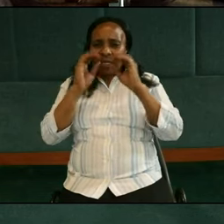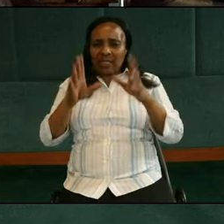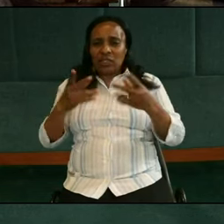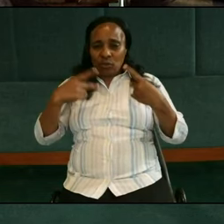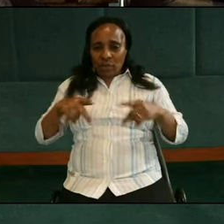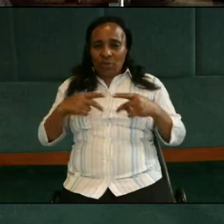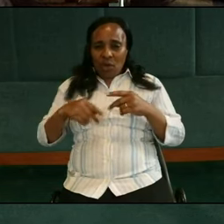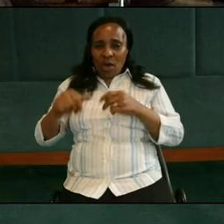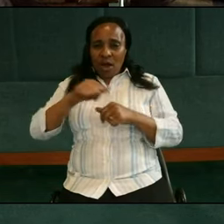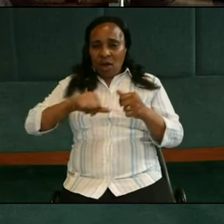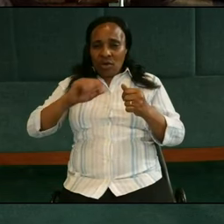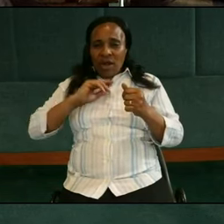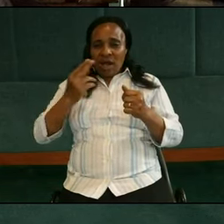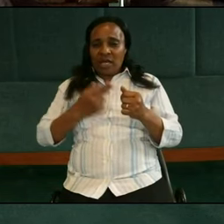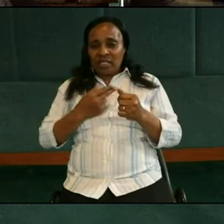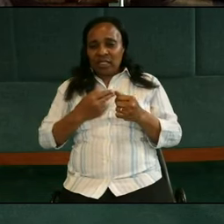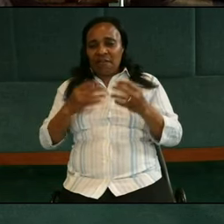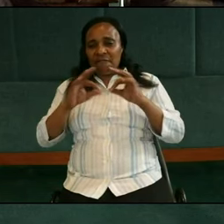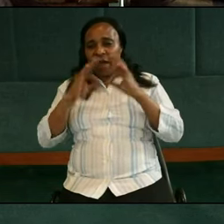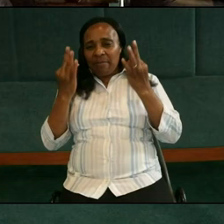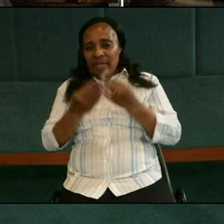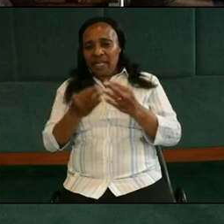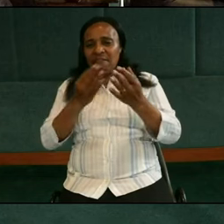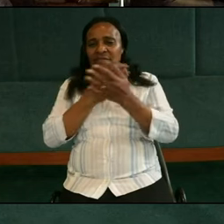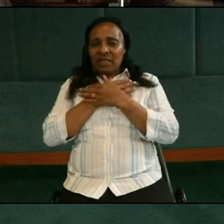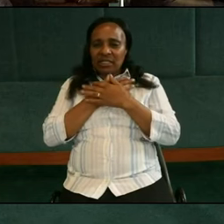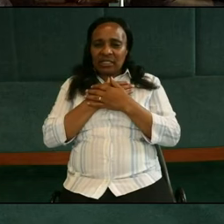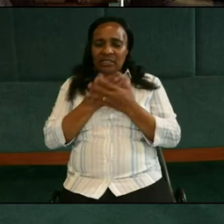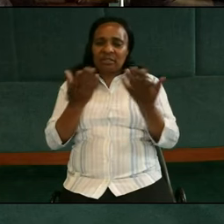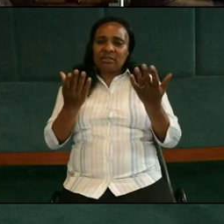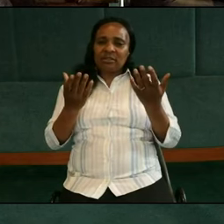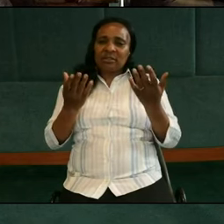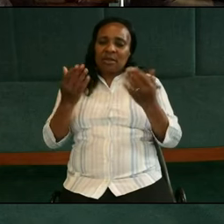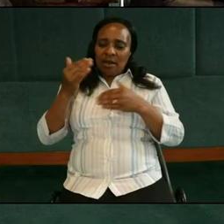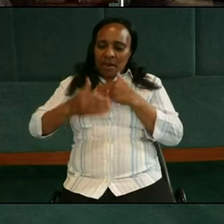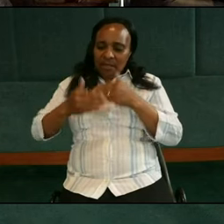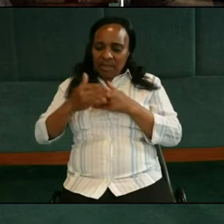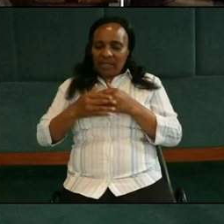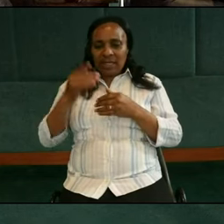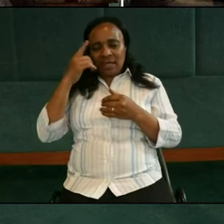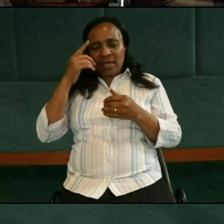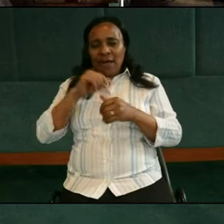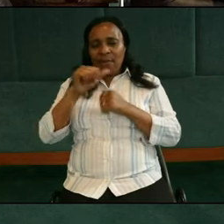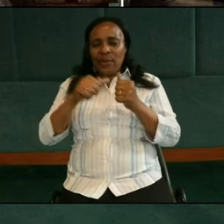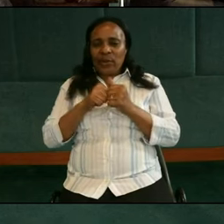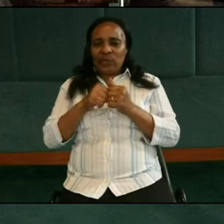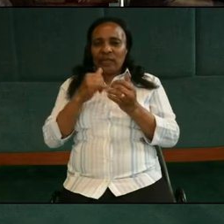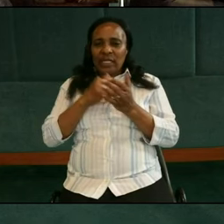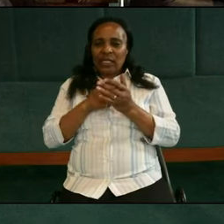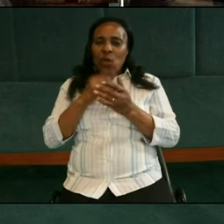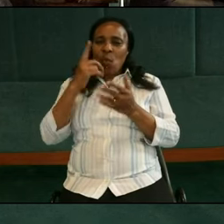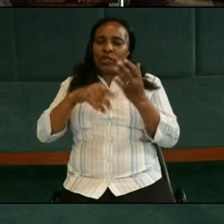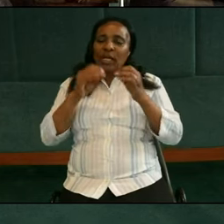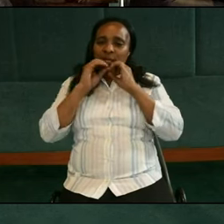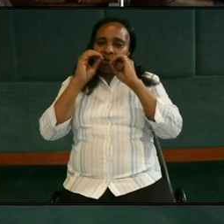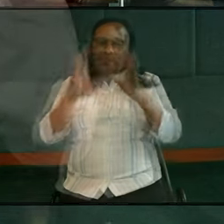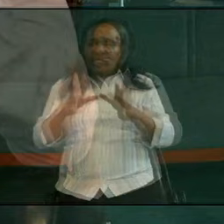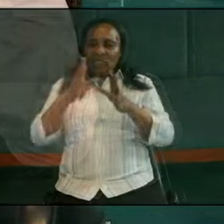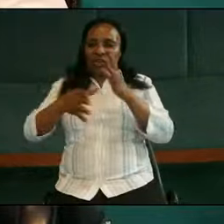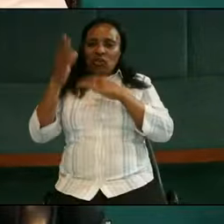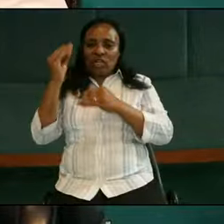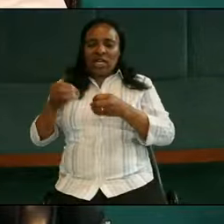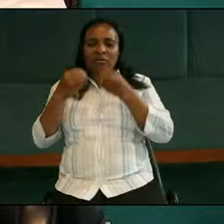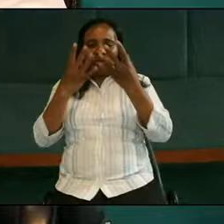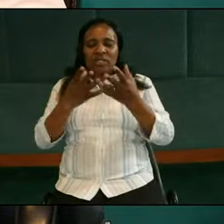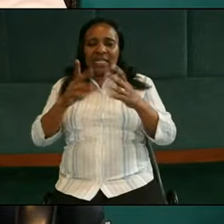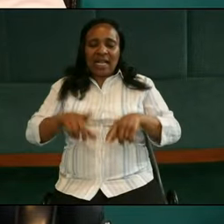us, family, friends, classmates, your neighbors. So just think about it. What are the blessings that God is providing